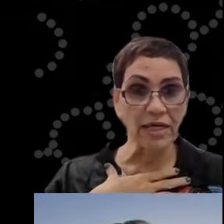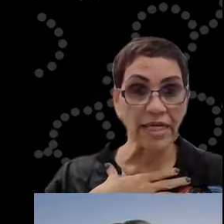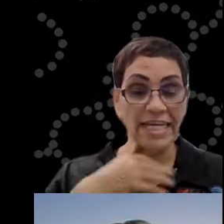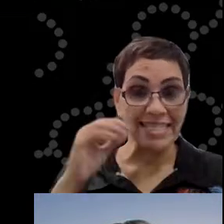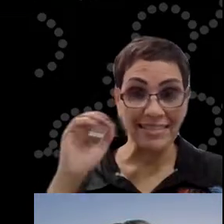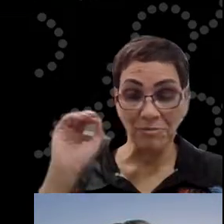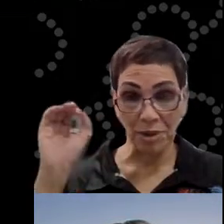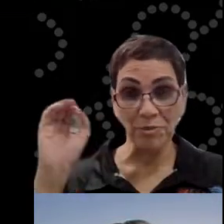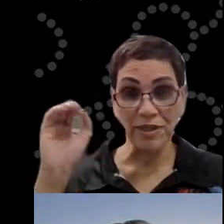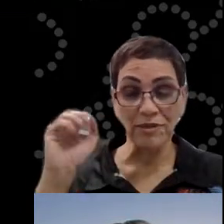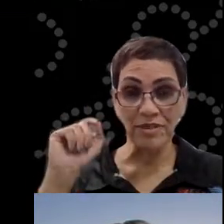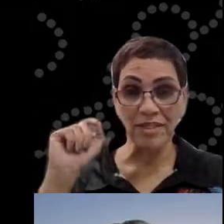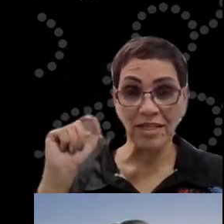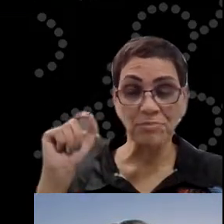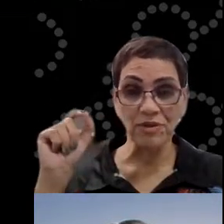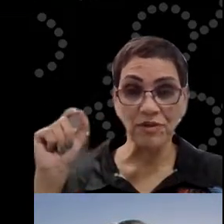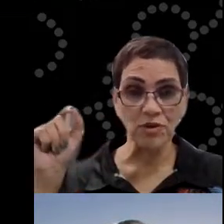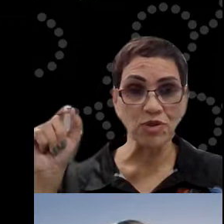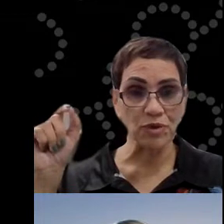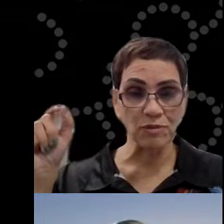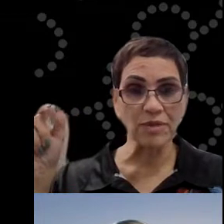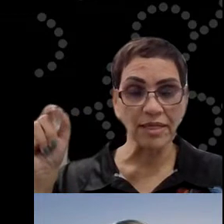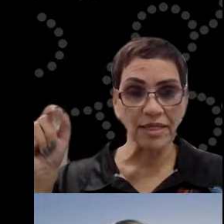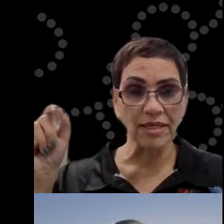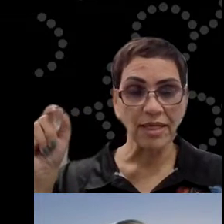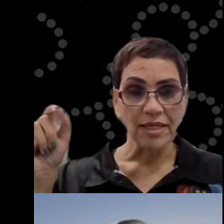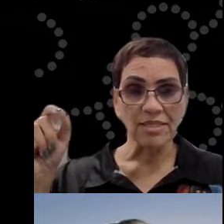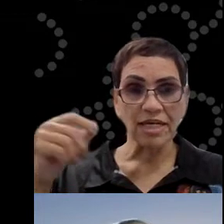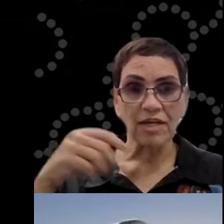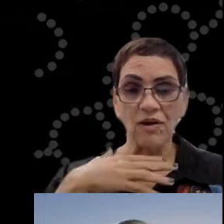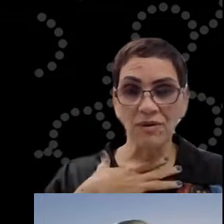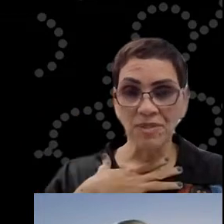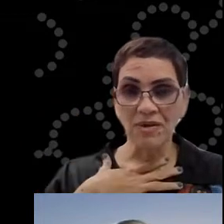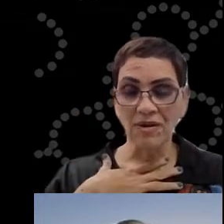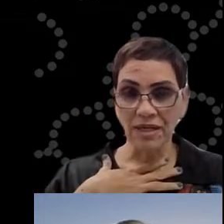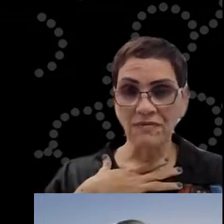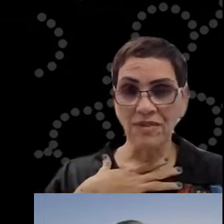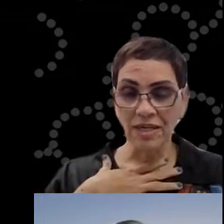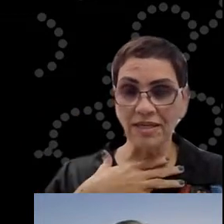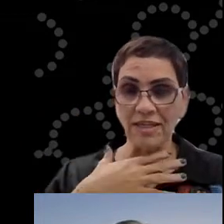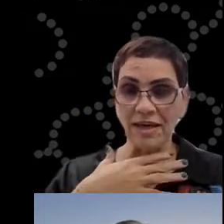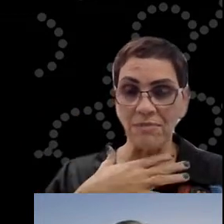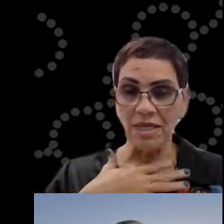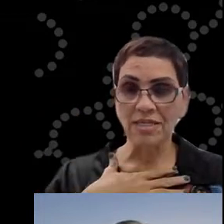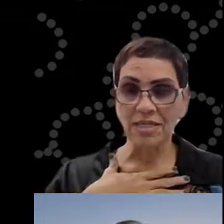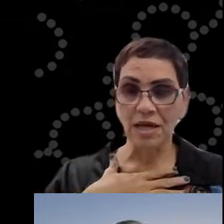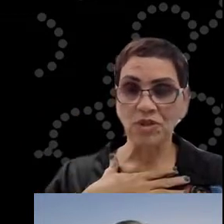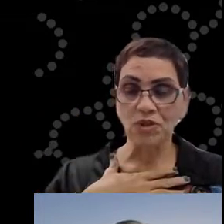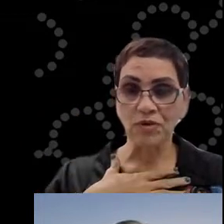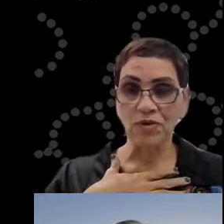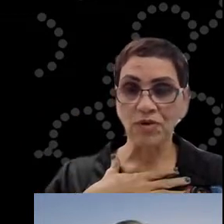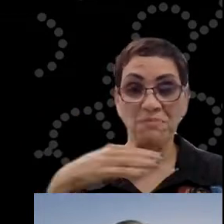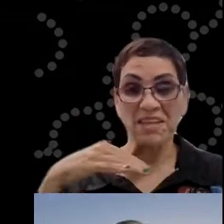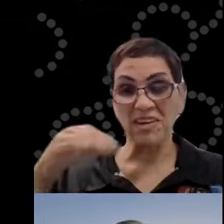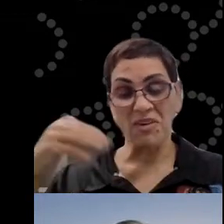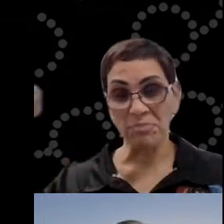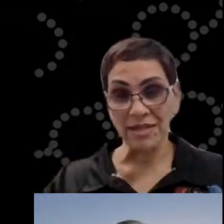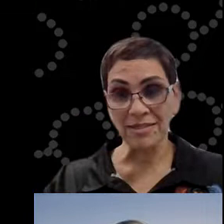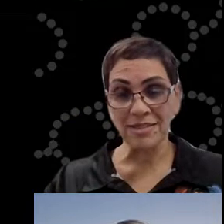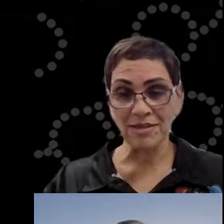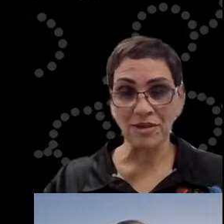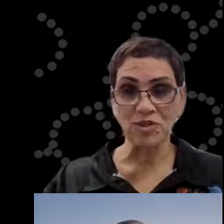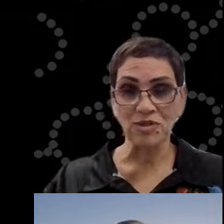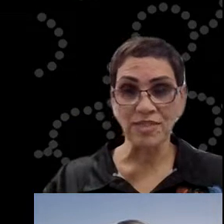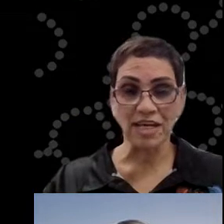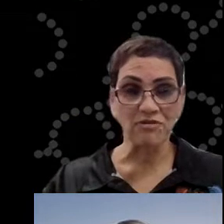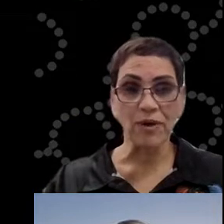culturally unsafe way. And that's probably a good example of cultural humility, is that I was naive in thinking that me as an Aboriginal nurse meant